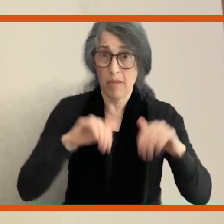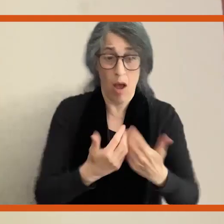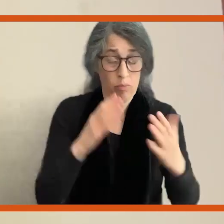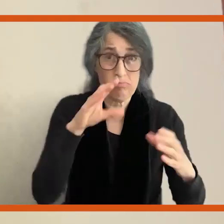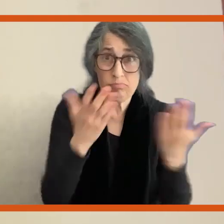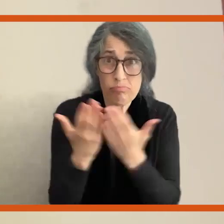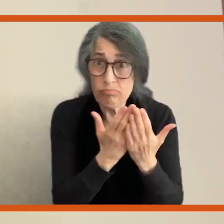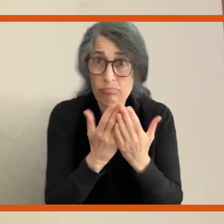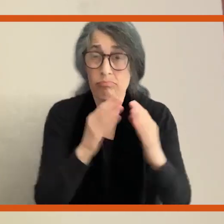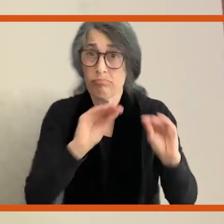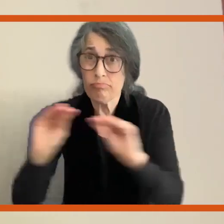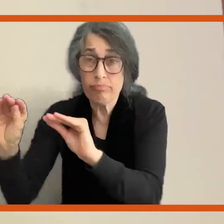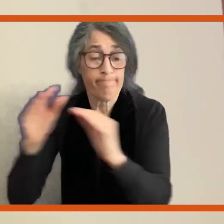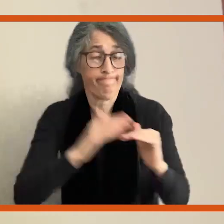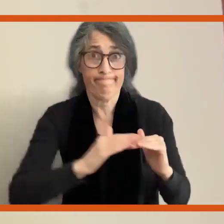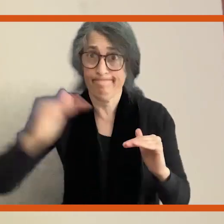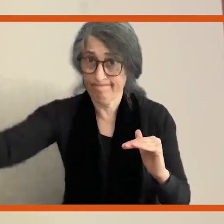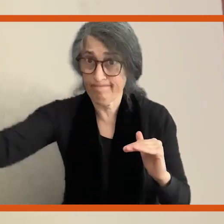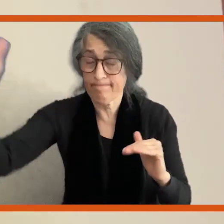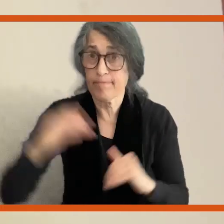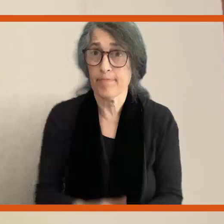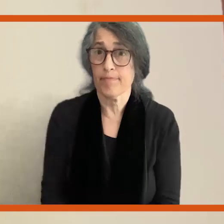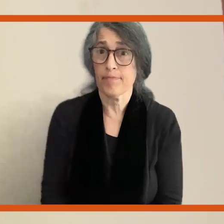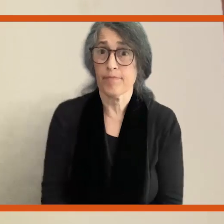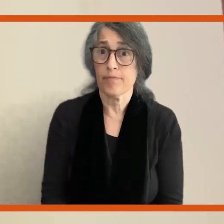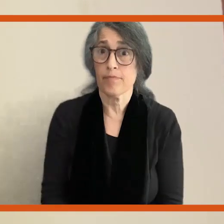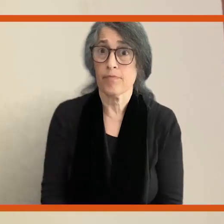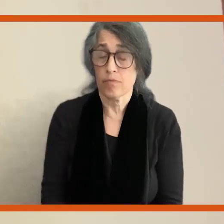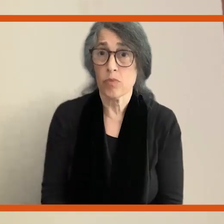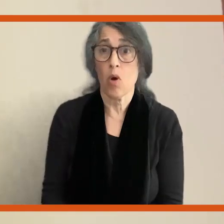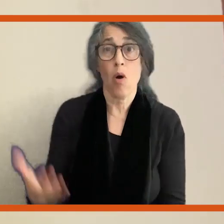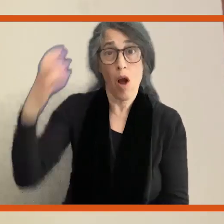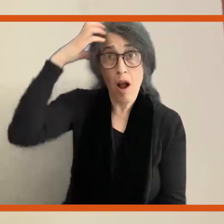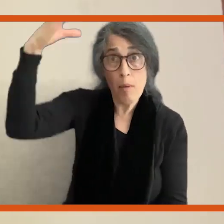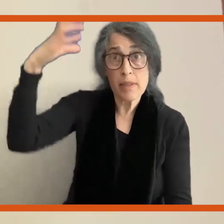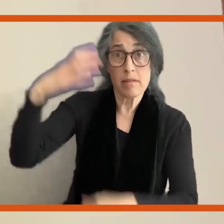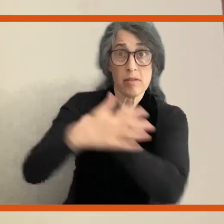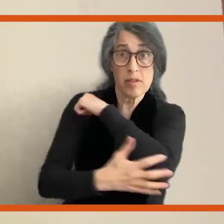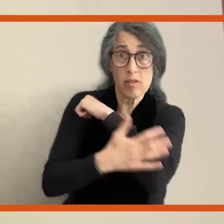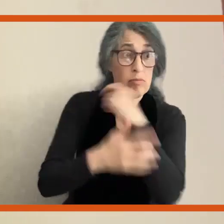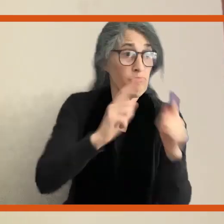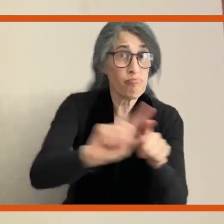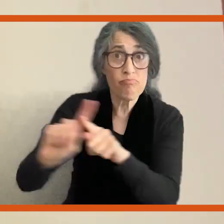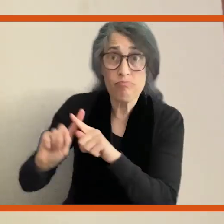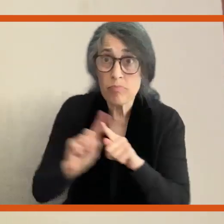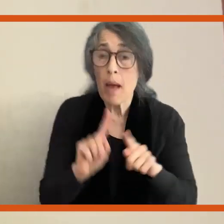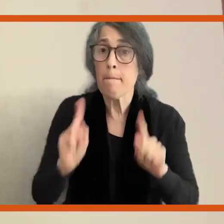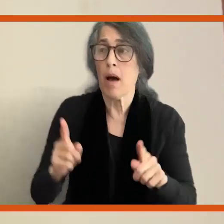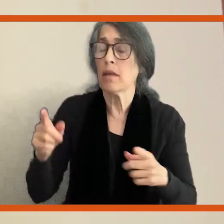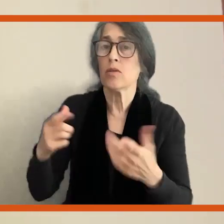education by persons with disabilities. States should therefore, as a minimum between